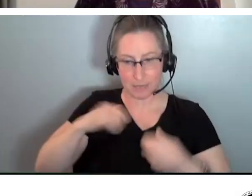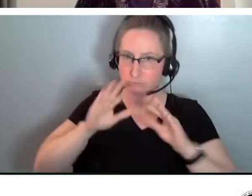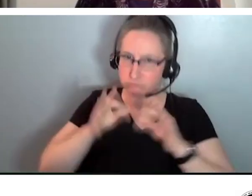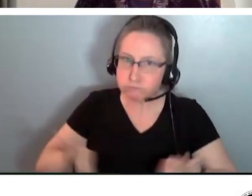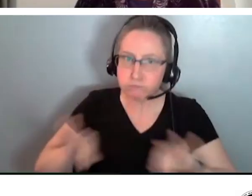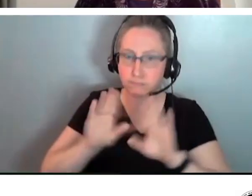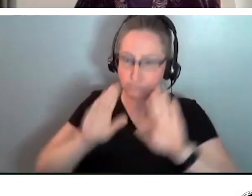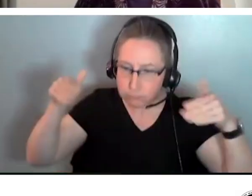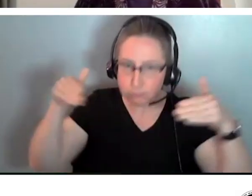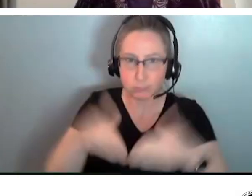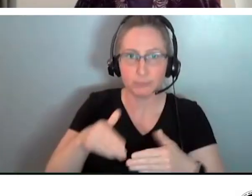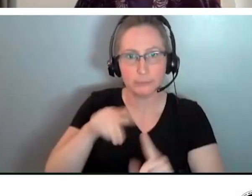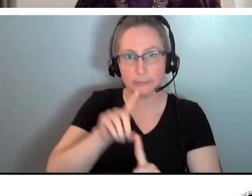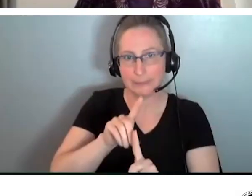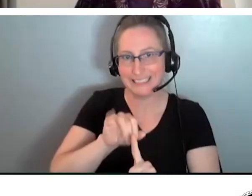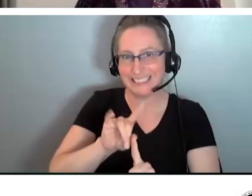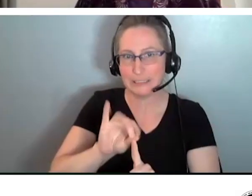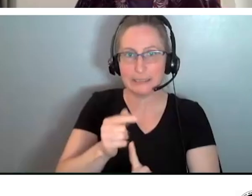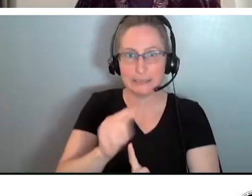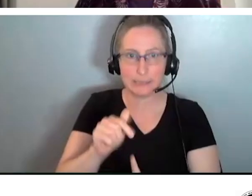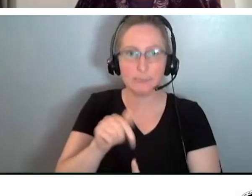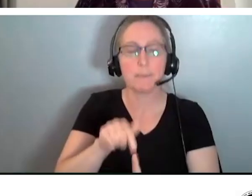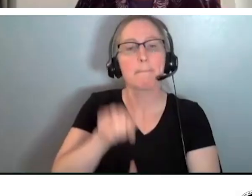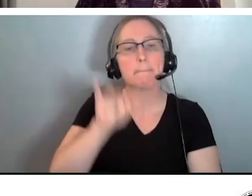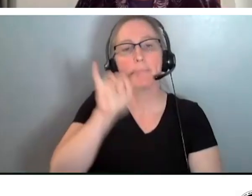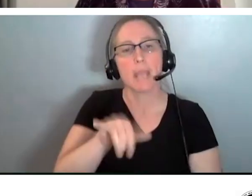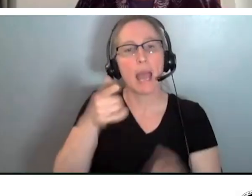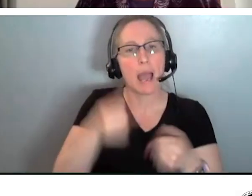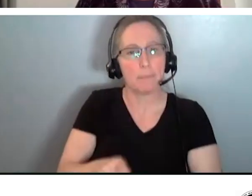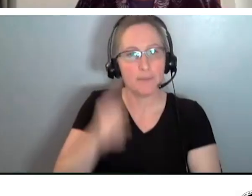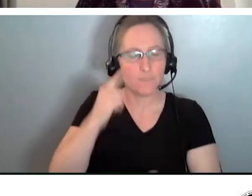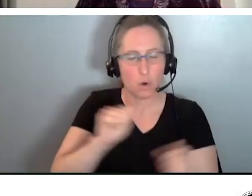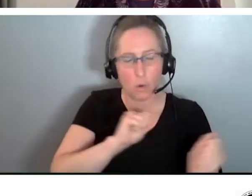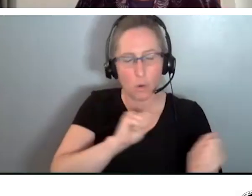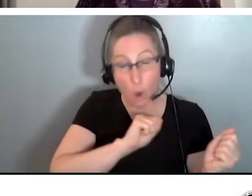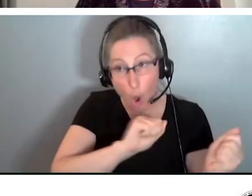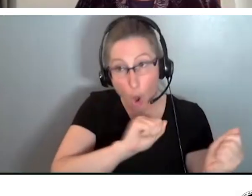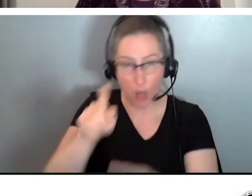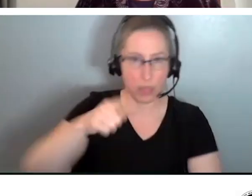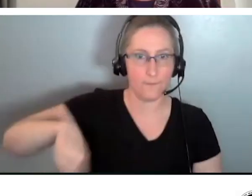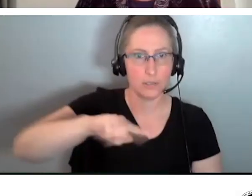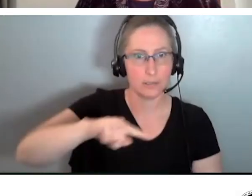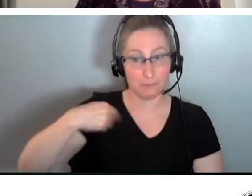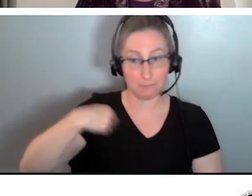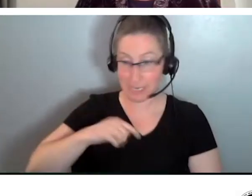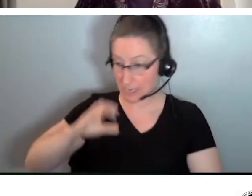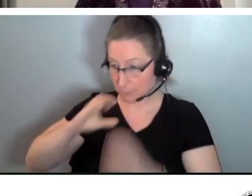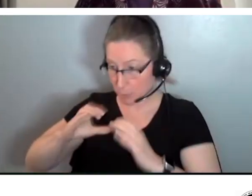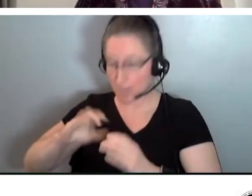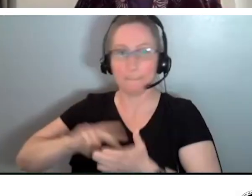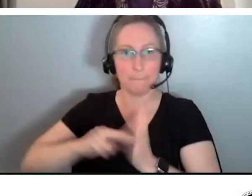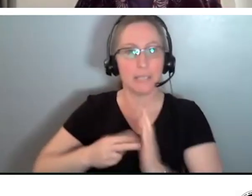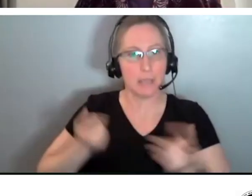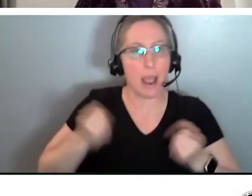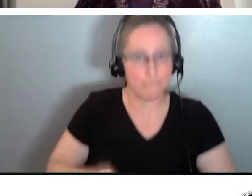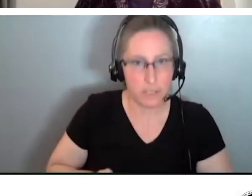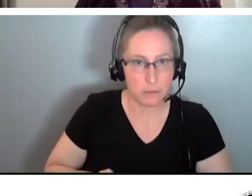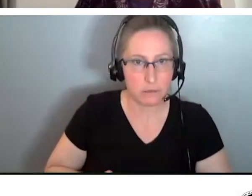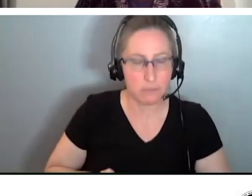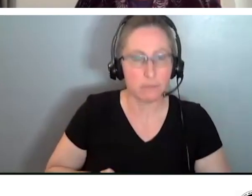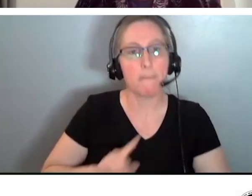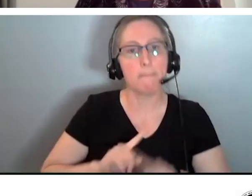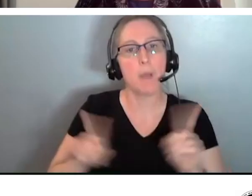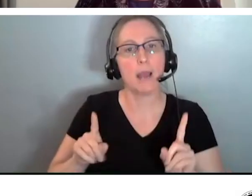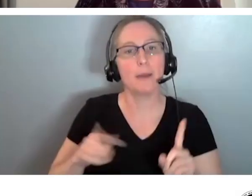important to talk about this. And this distancing happens to all of us as communicators, but it's